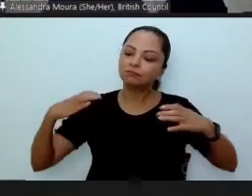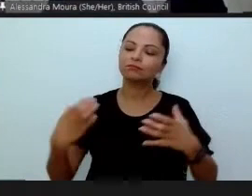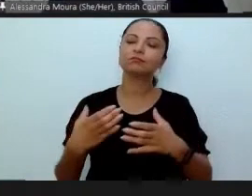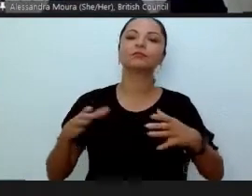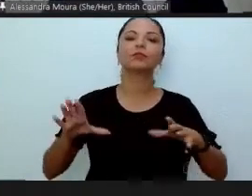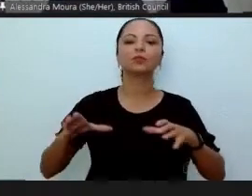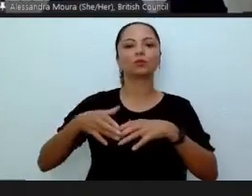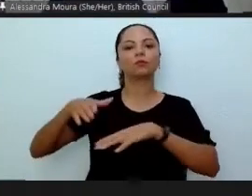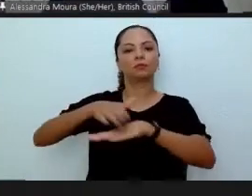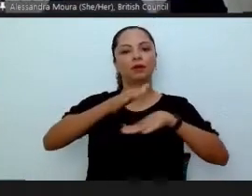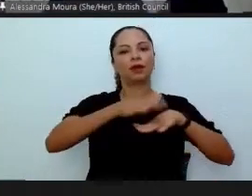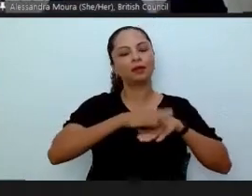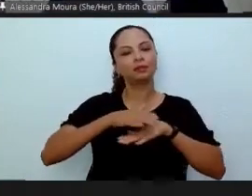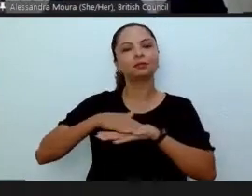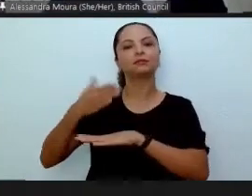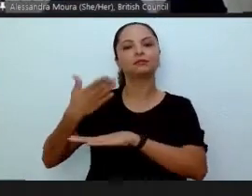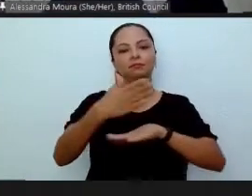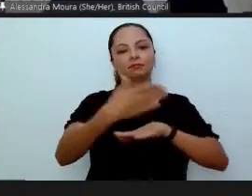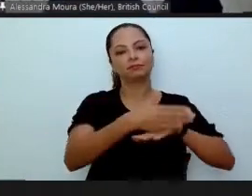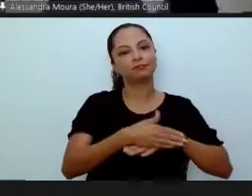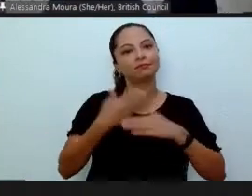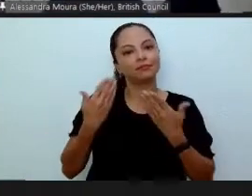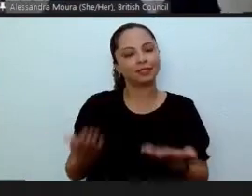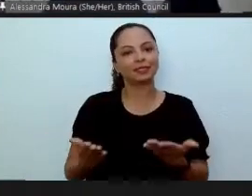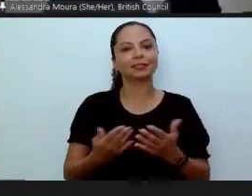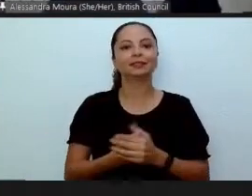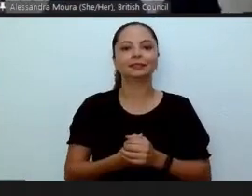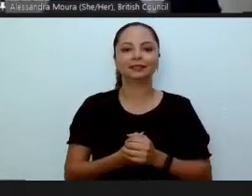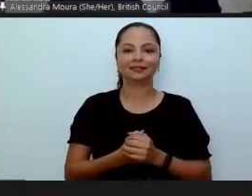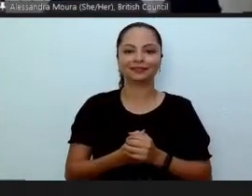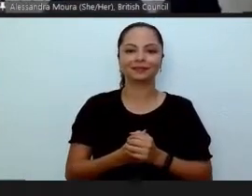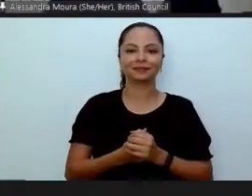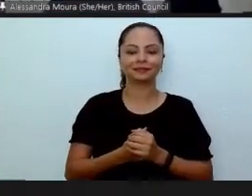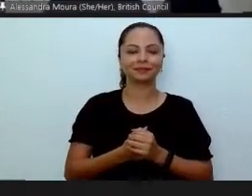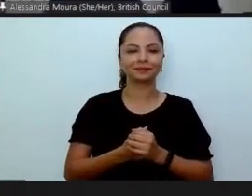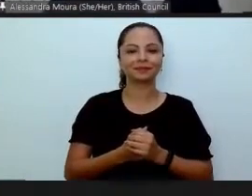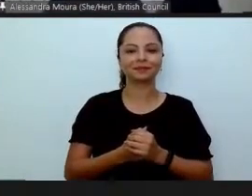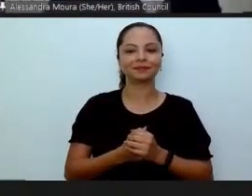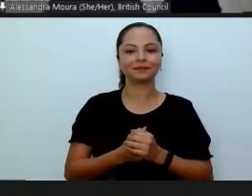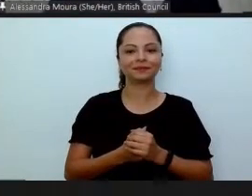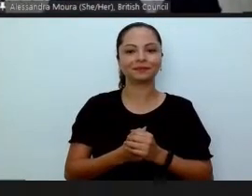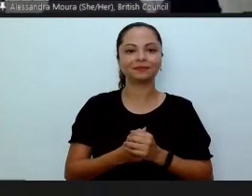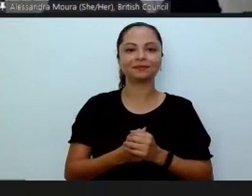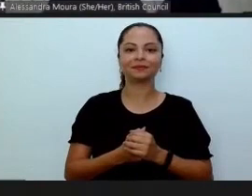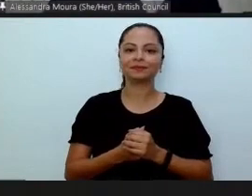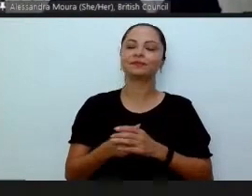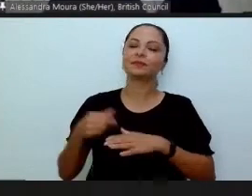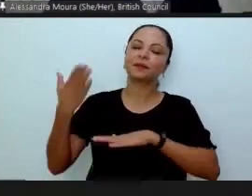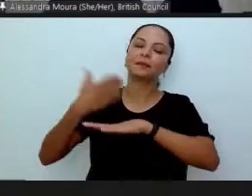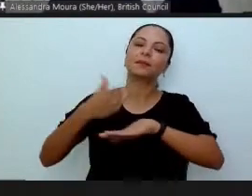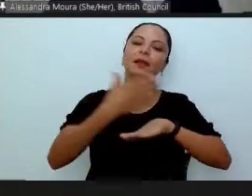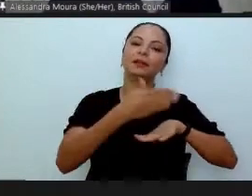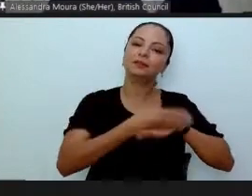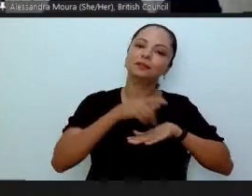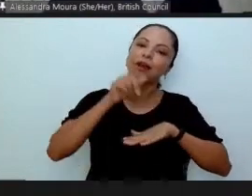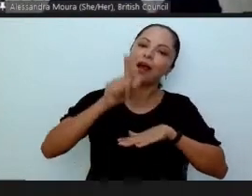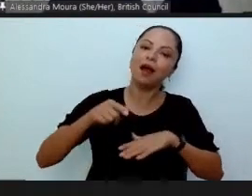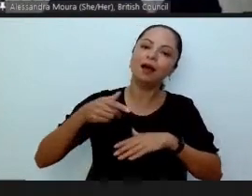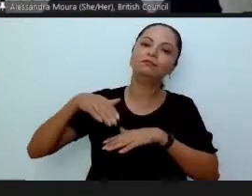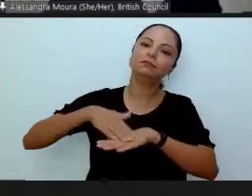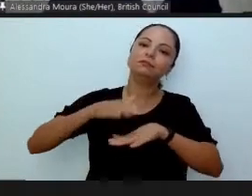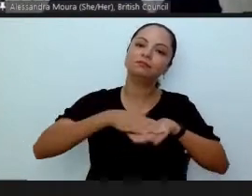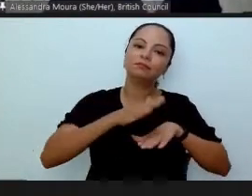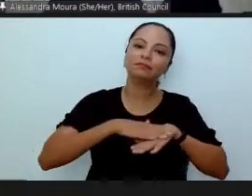distractor, that answer. So a community of practice would be doing that, but on an ongoing basis. So this is just